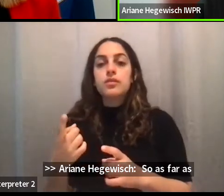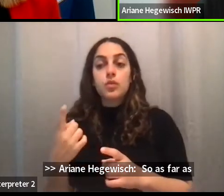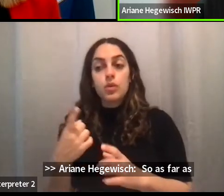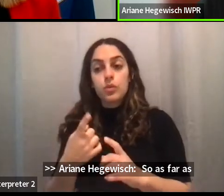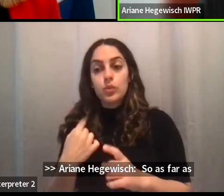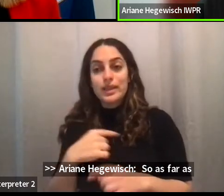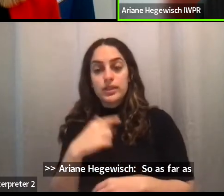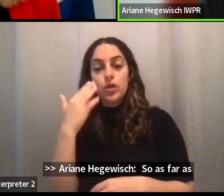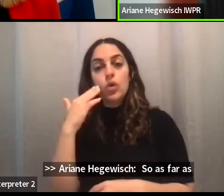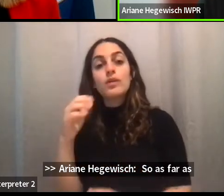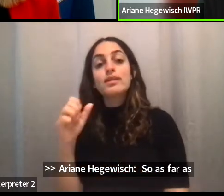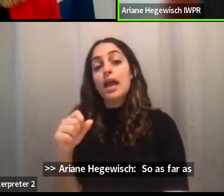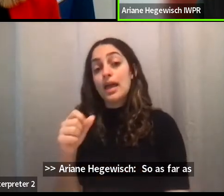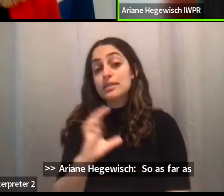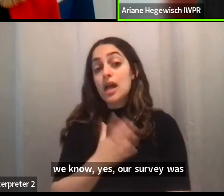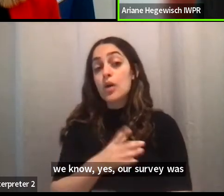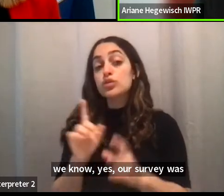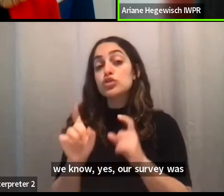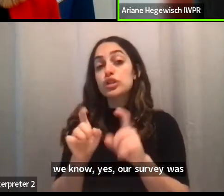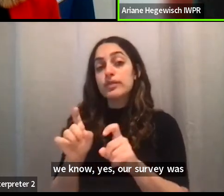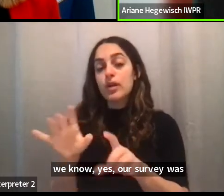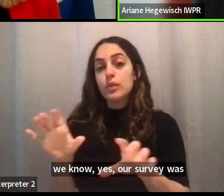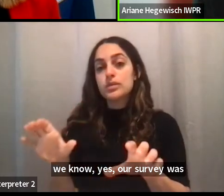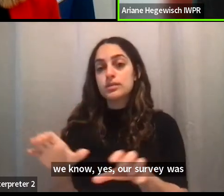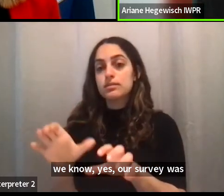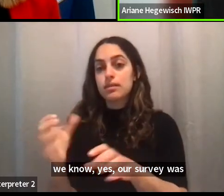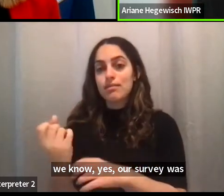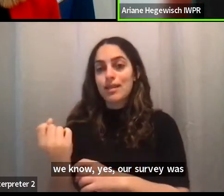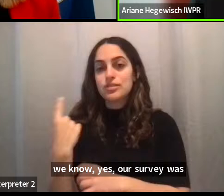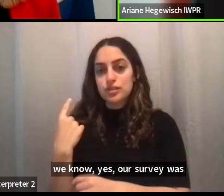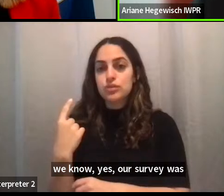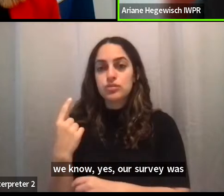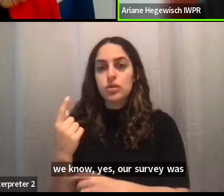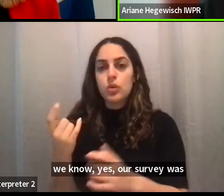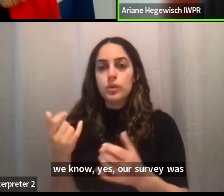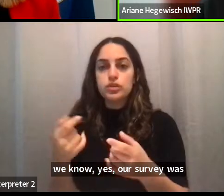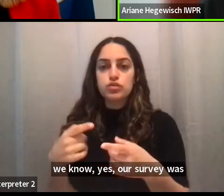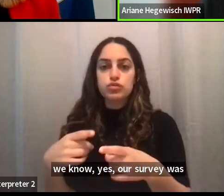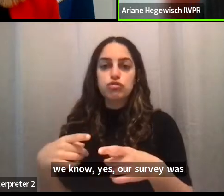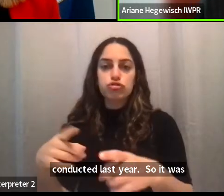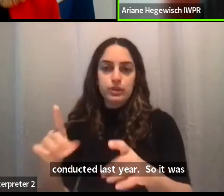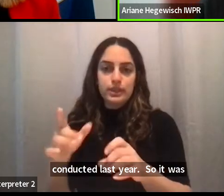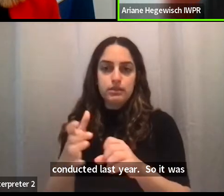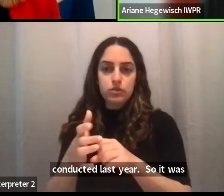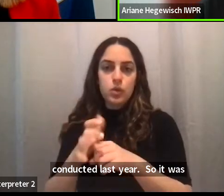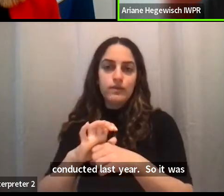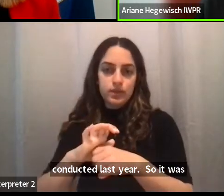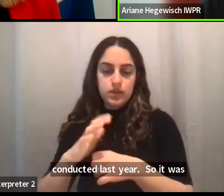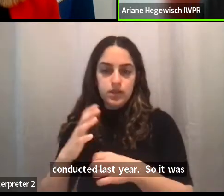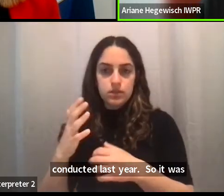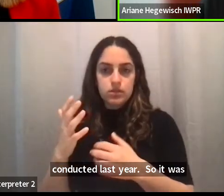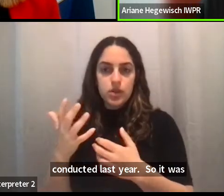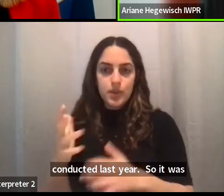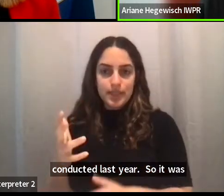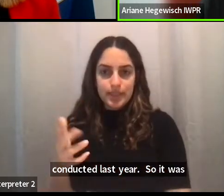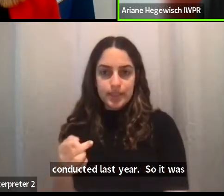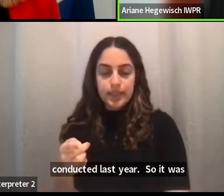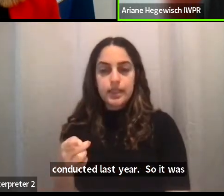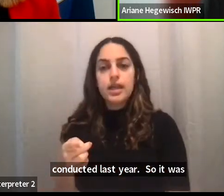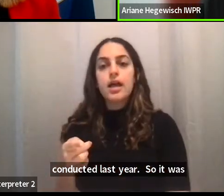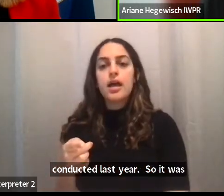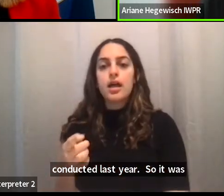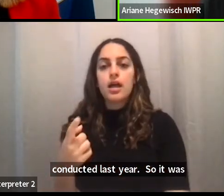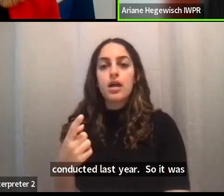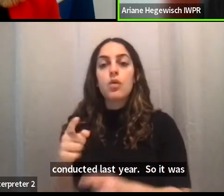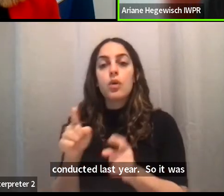was conducted last year so it was during the pandemic already and we